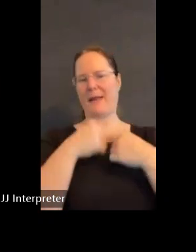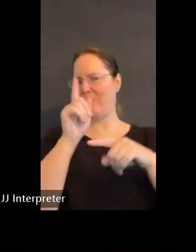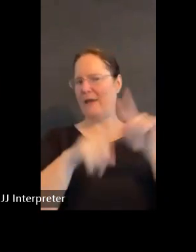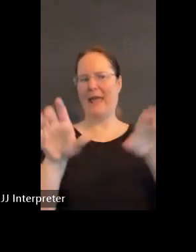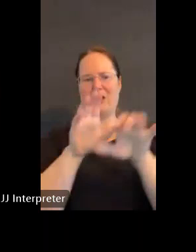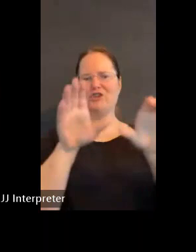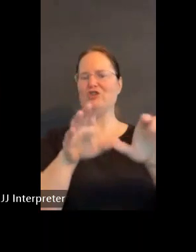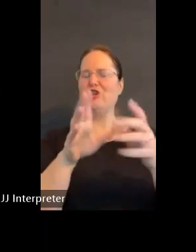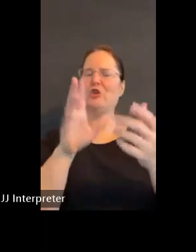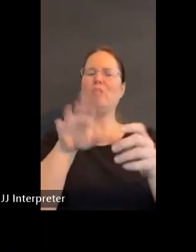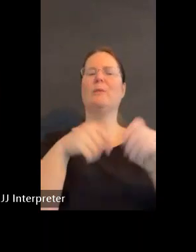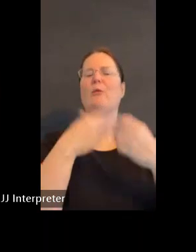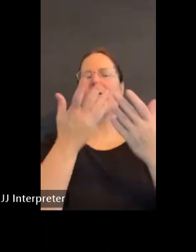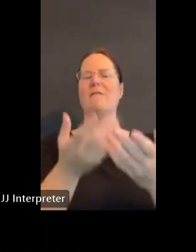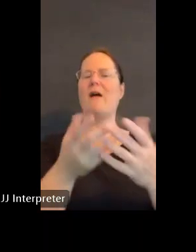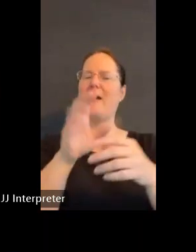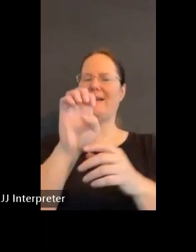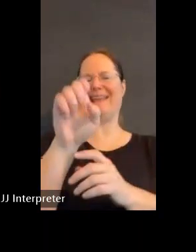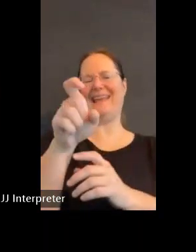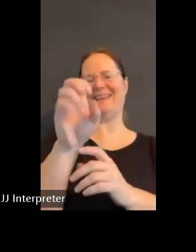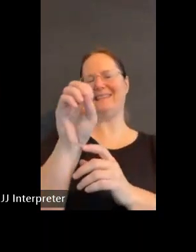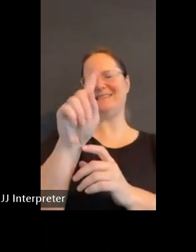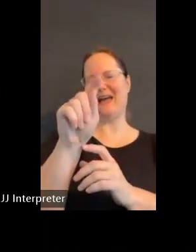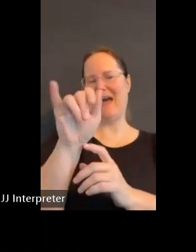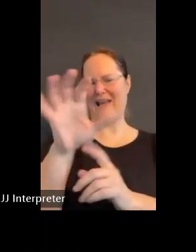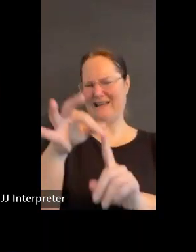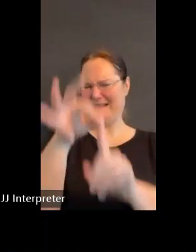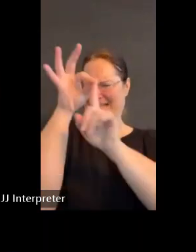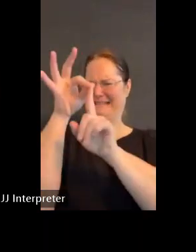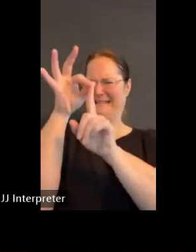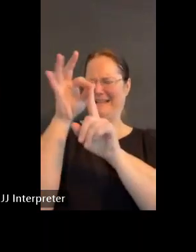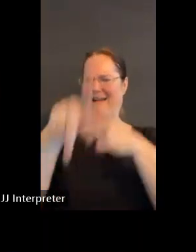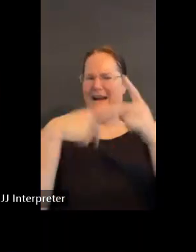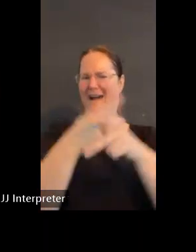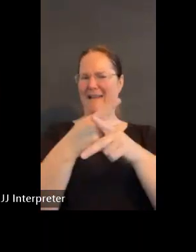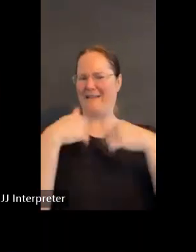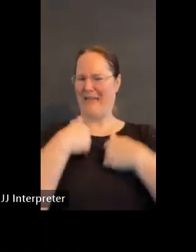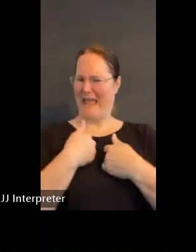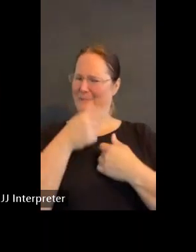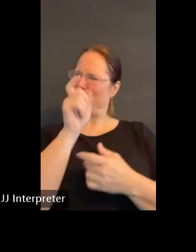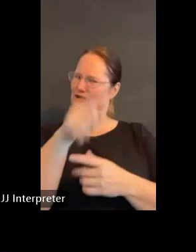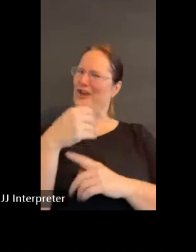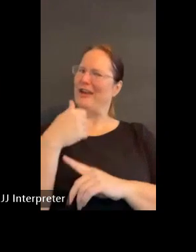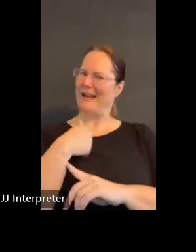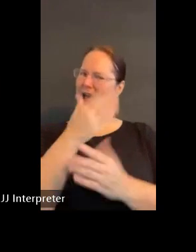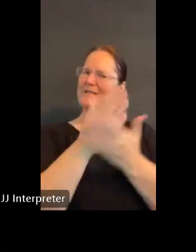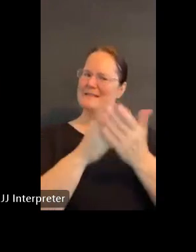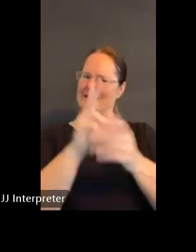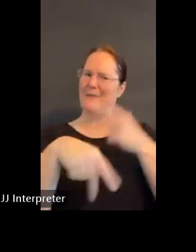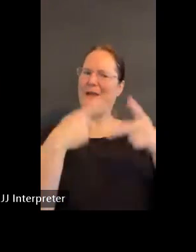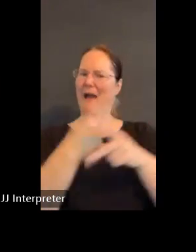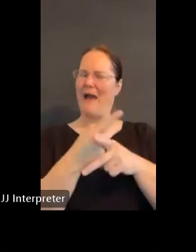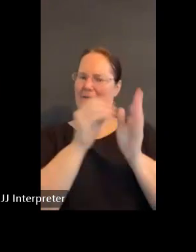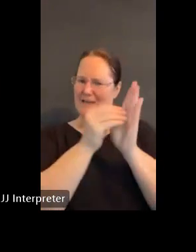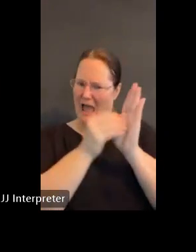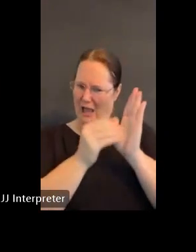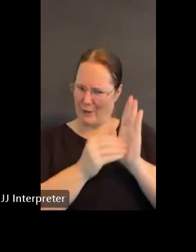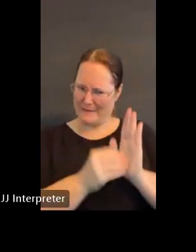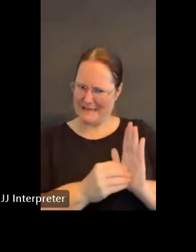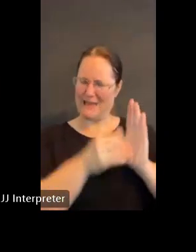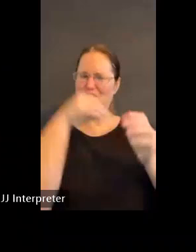is an exotic animal or an unusual animal, there should be a little documentation in the note of need that would